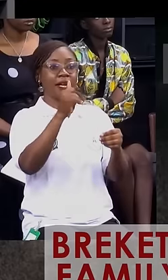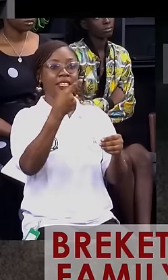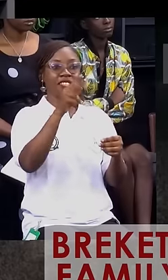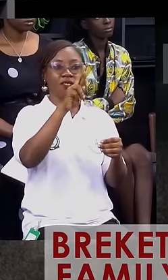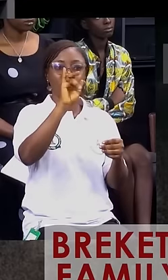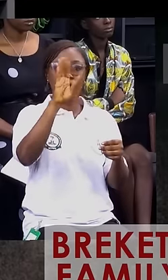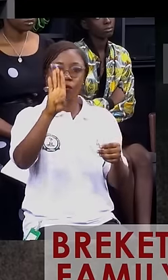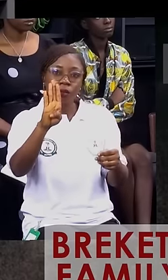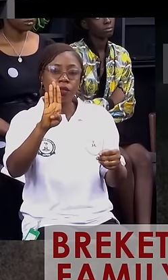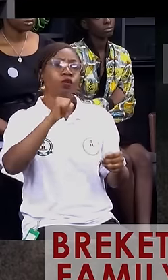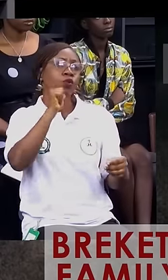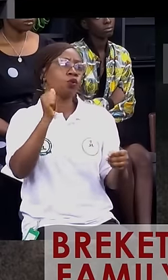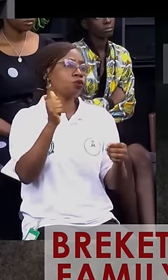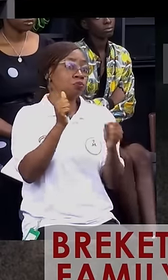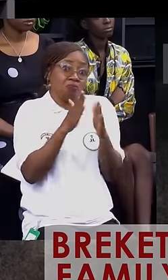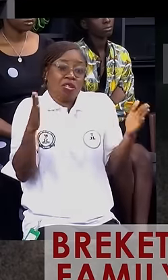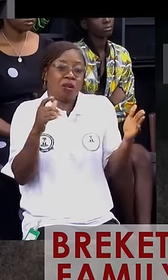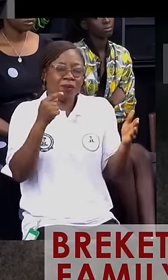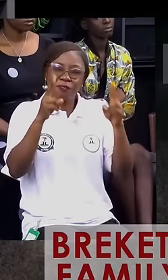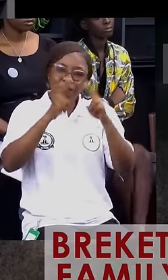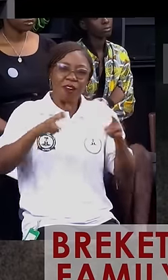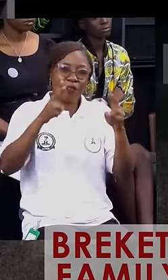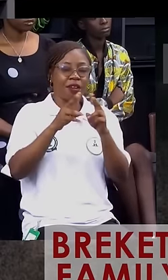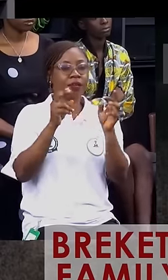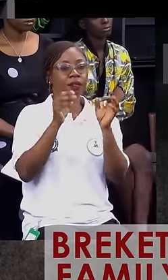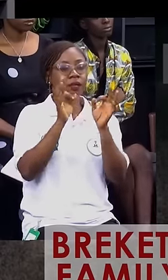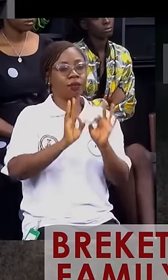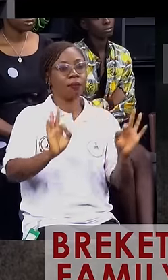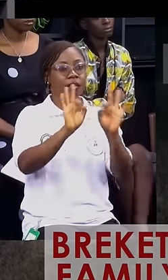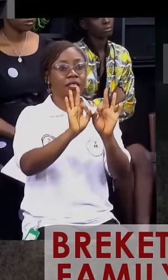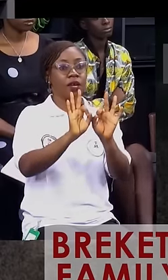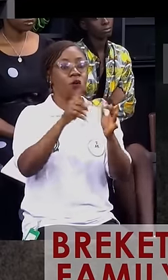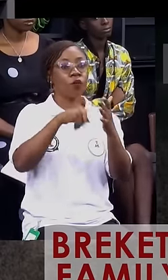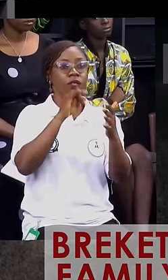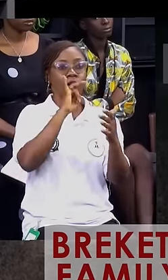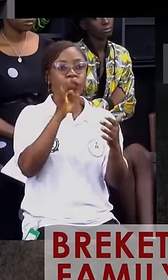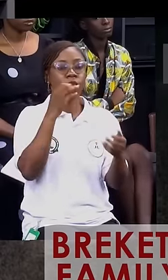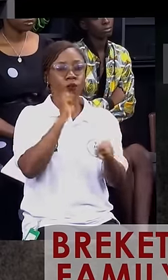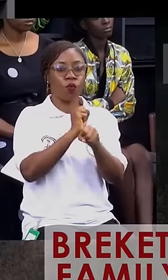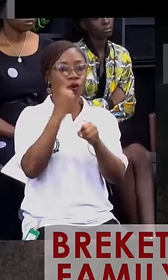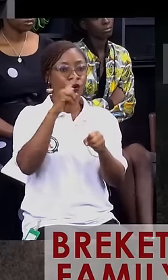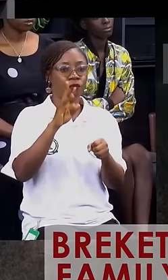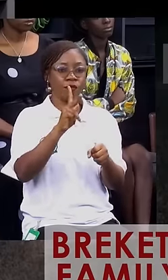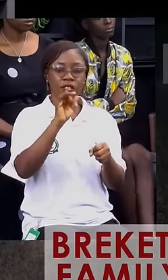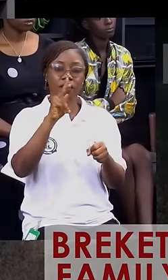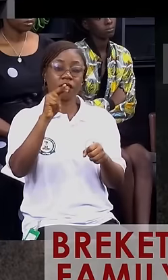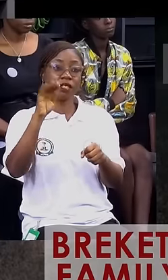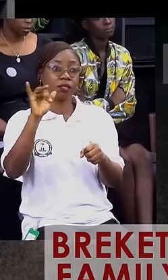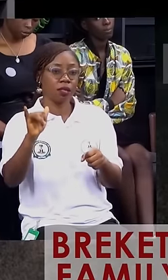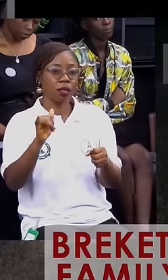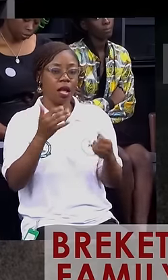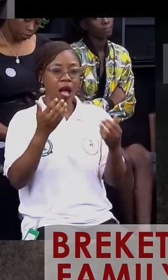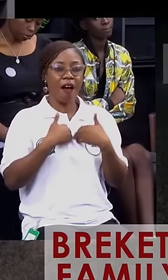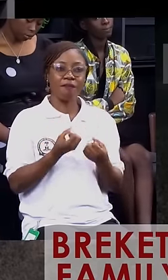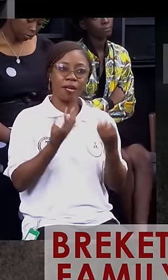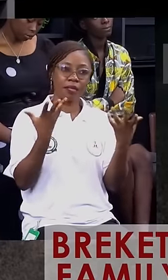And they are not so big, but very vital. And what are the functions of the kidneys? The kidneys have many functions.